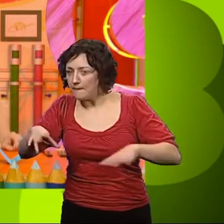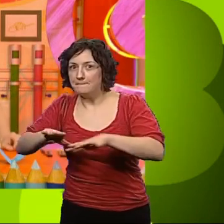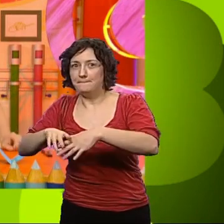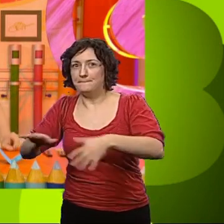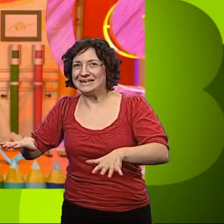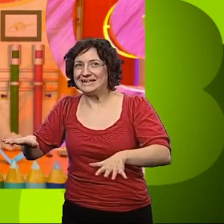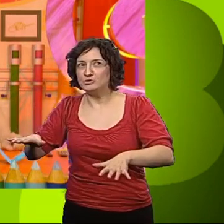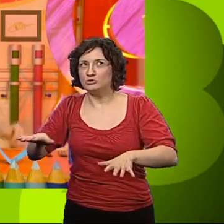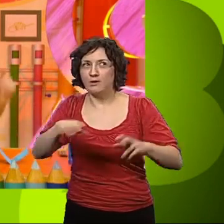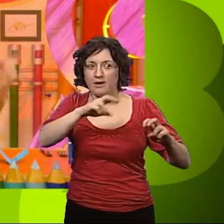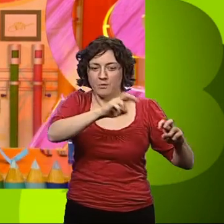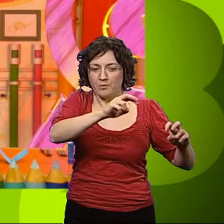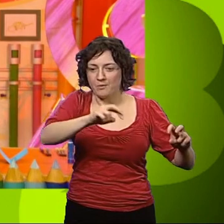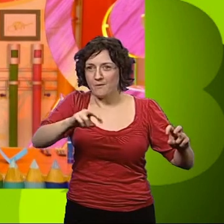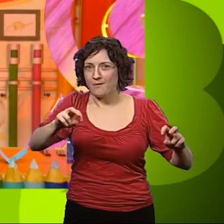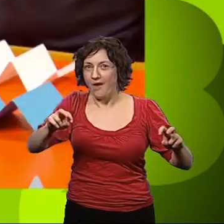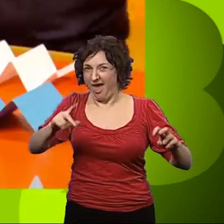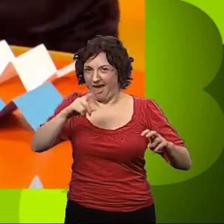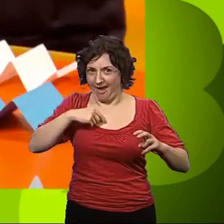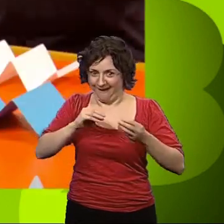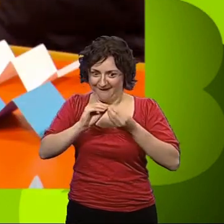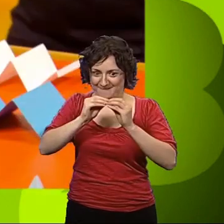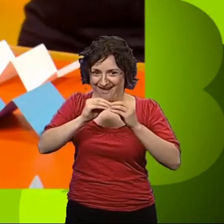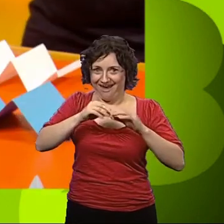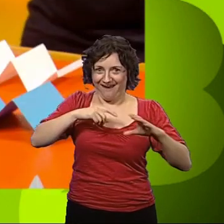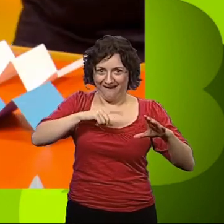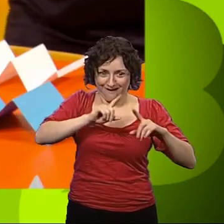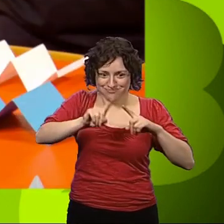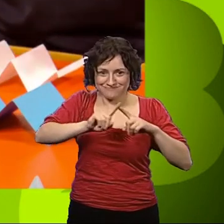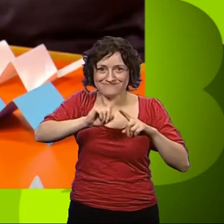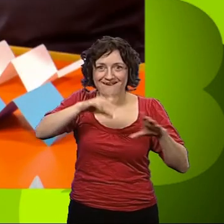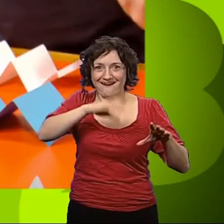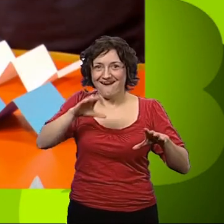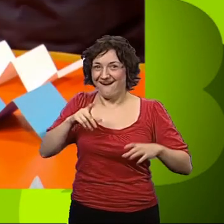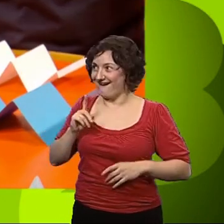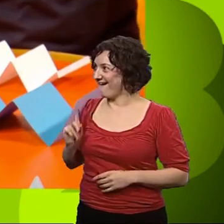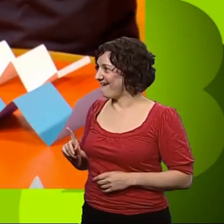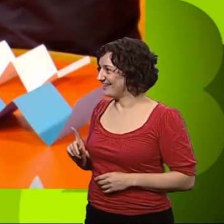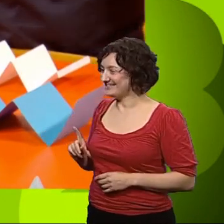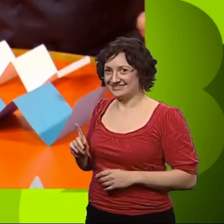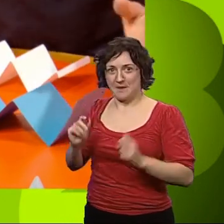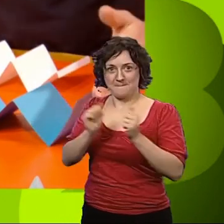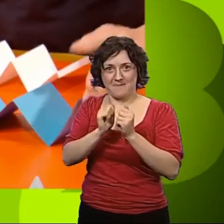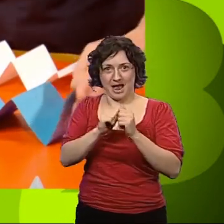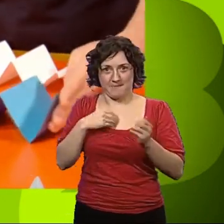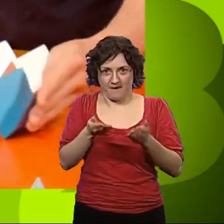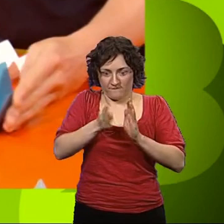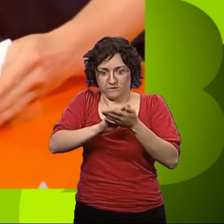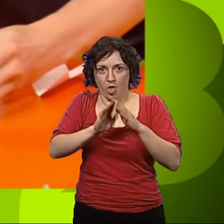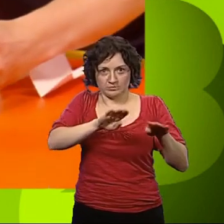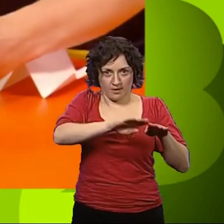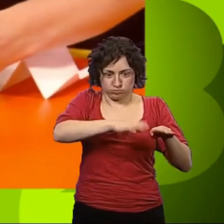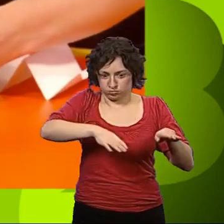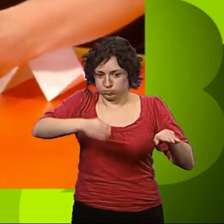a pop-up version, and I'll show you how I did it. First of all, you need 2 strips of paper, one slightly longer than the other. You then concertina